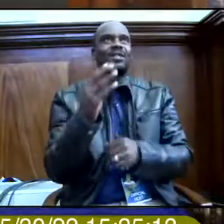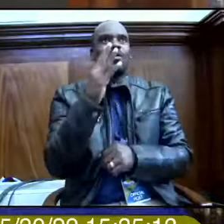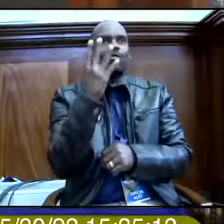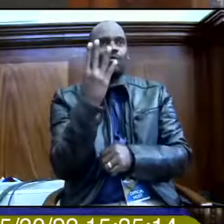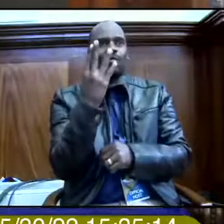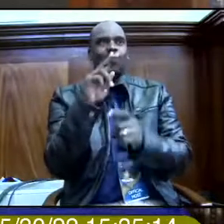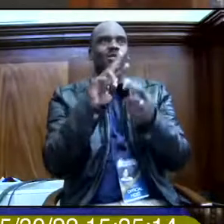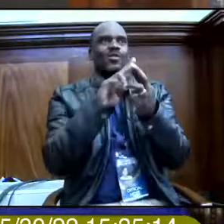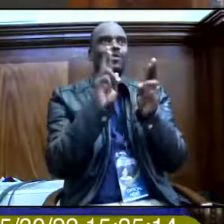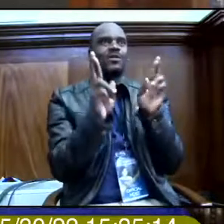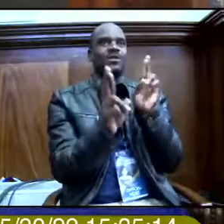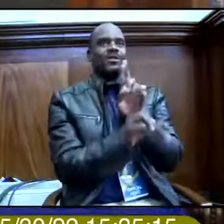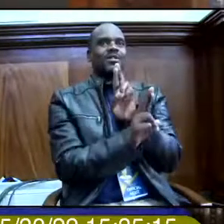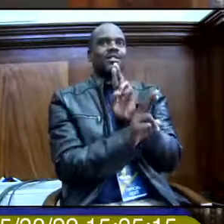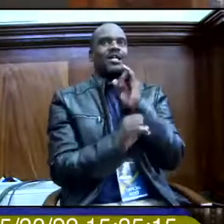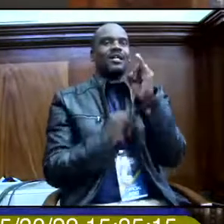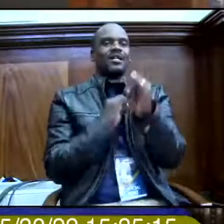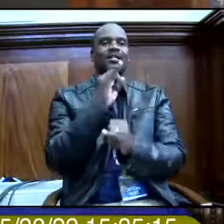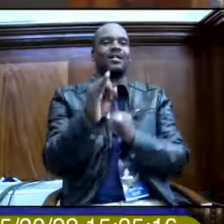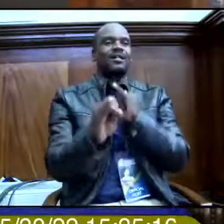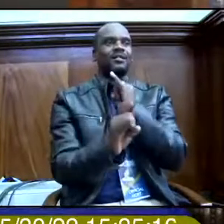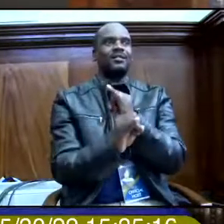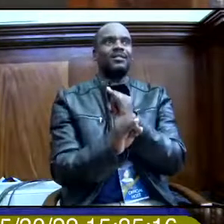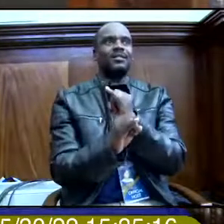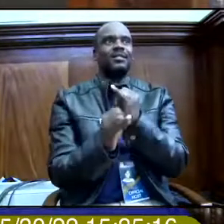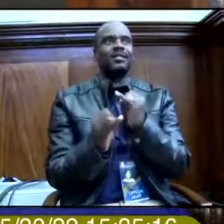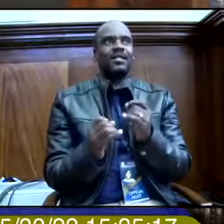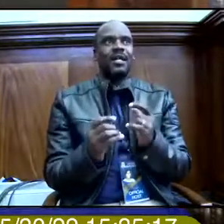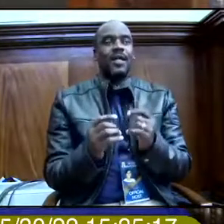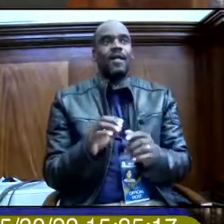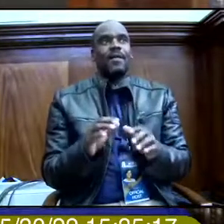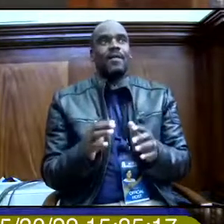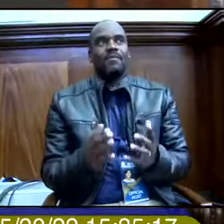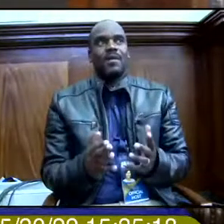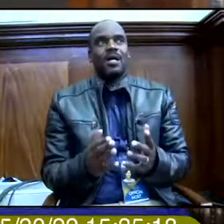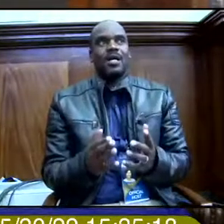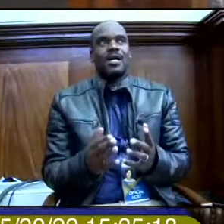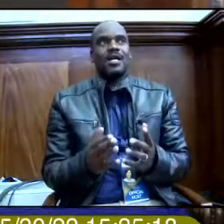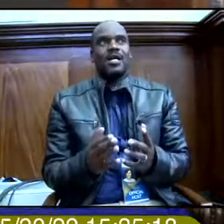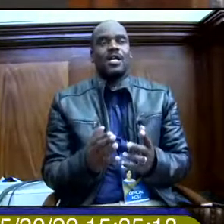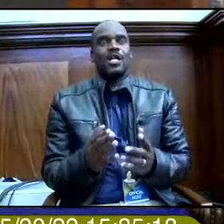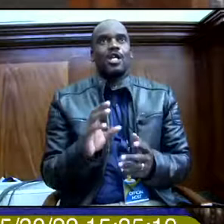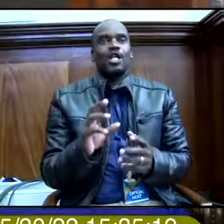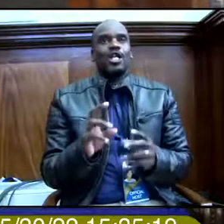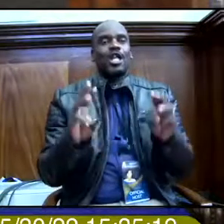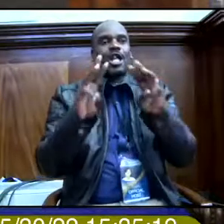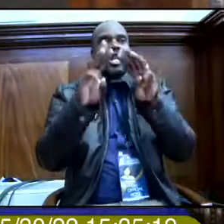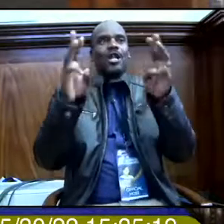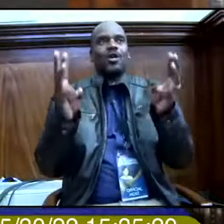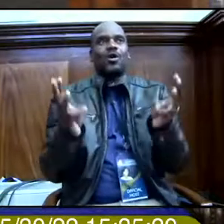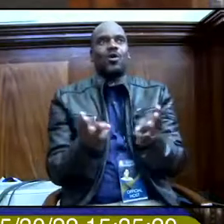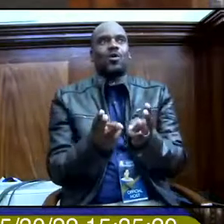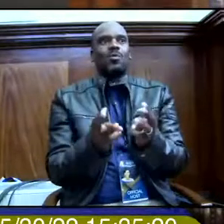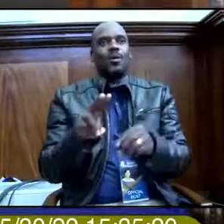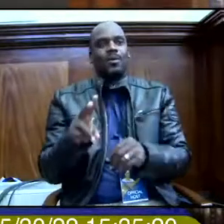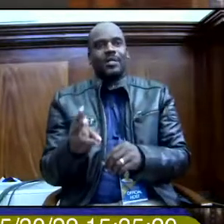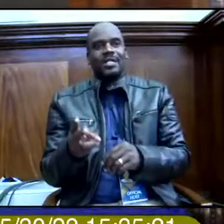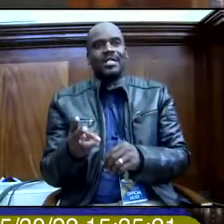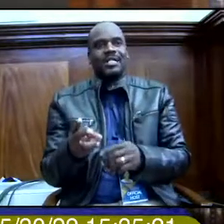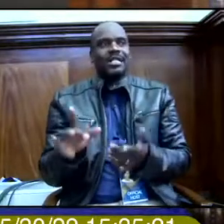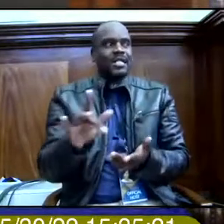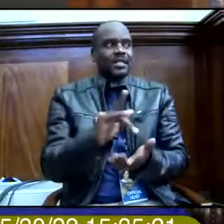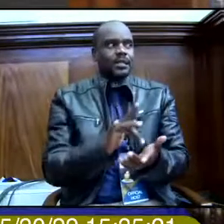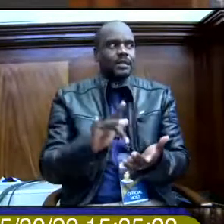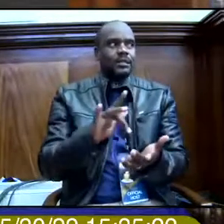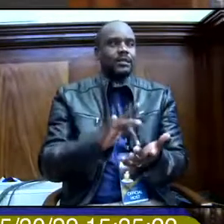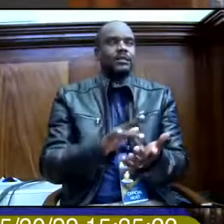revolution has done enormous damage already by fueling fantasies of global competitiveness in a sector that